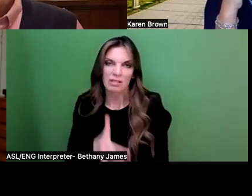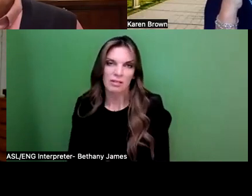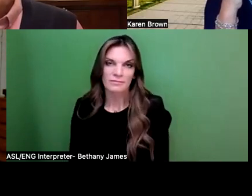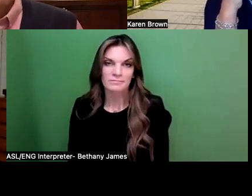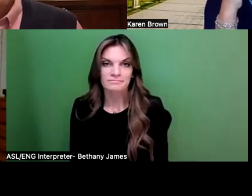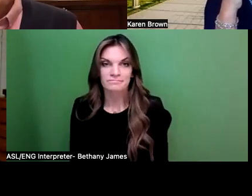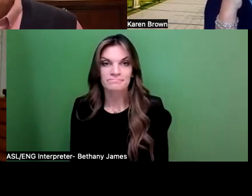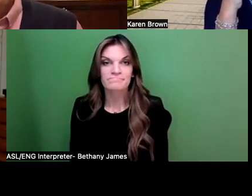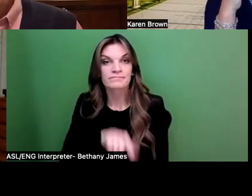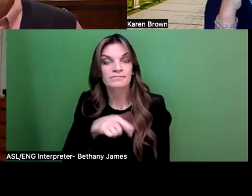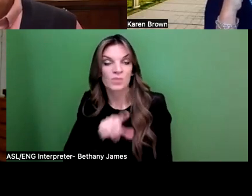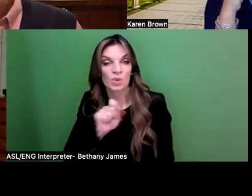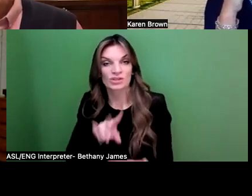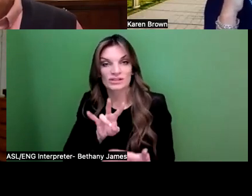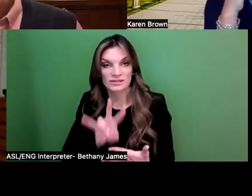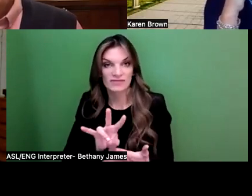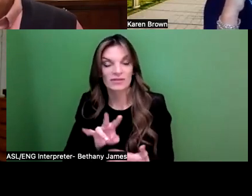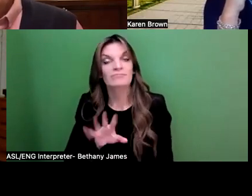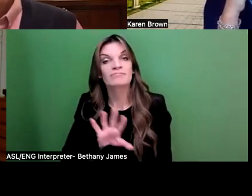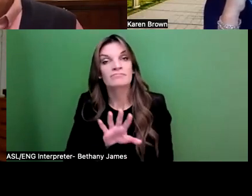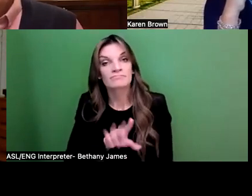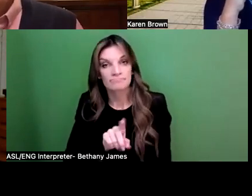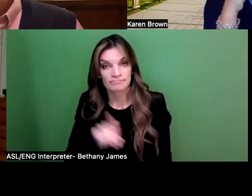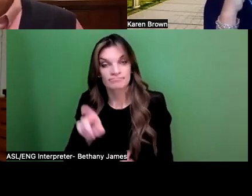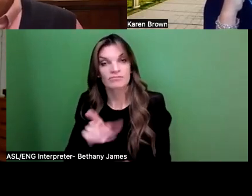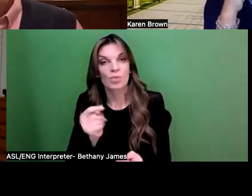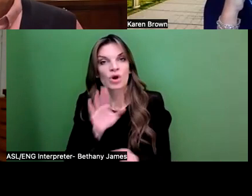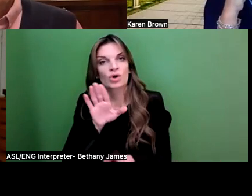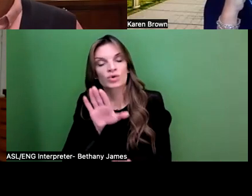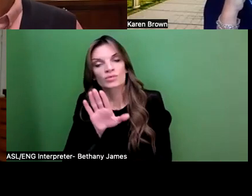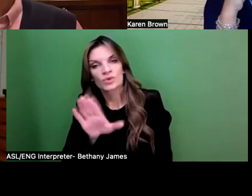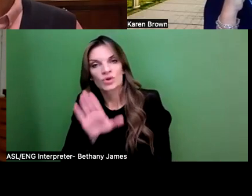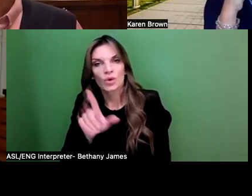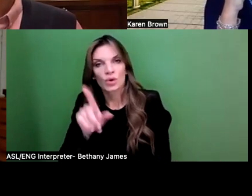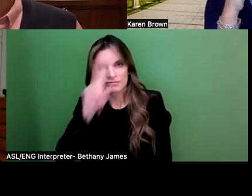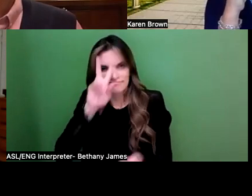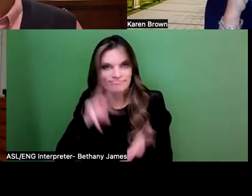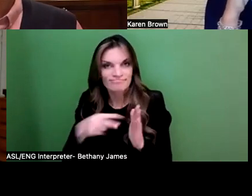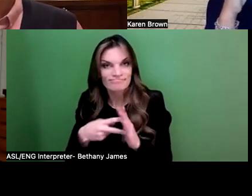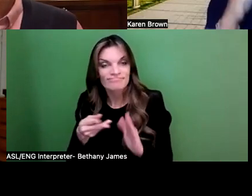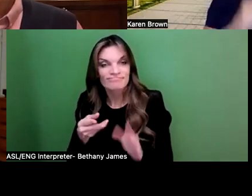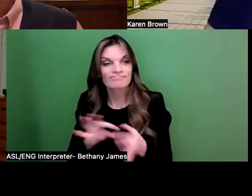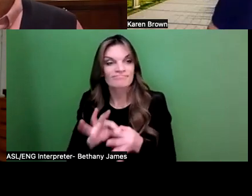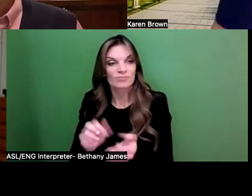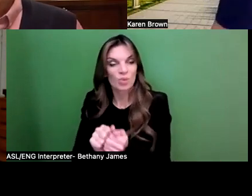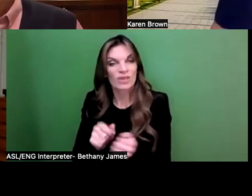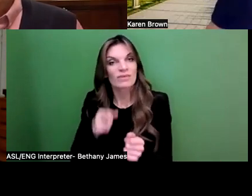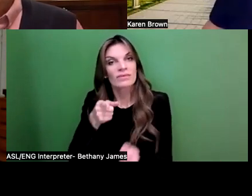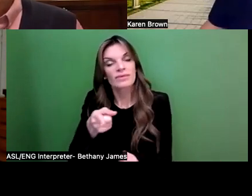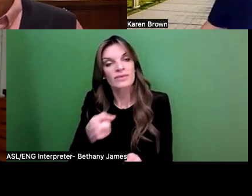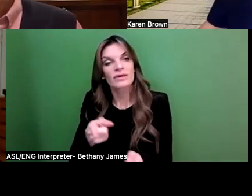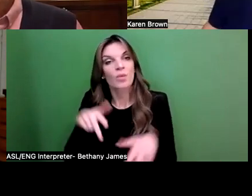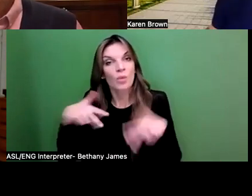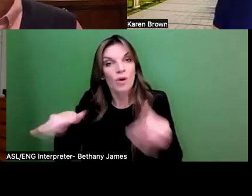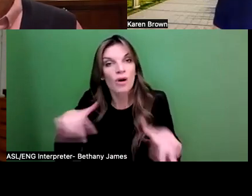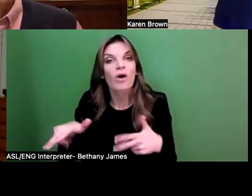Question 7. What will you do to encourage greater pedestrian and bicycle safety on village streets, particularly